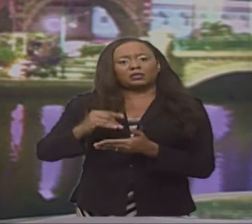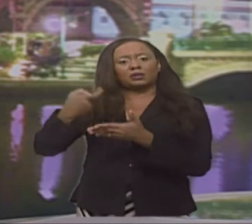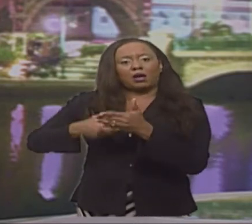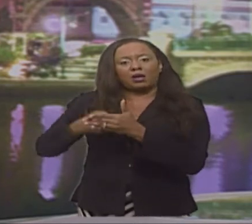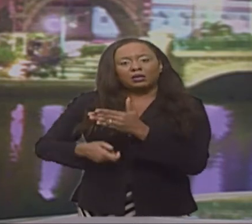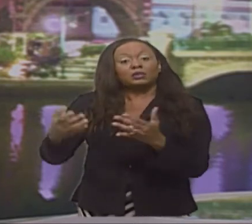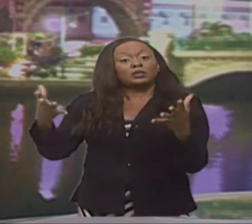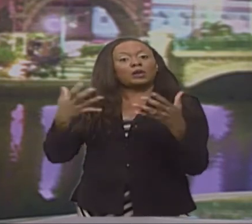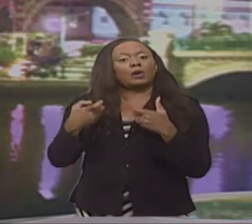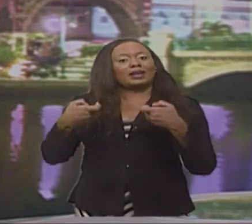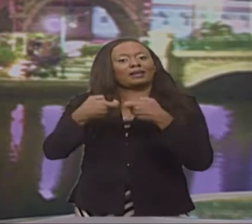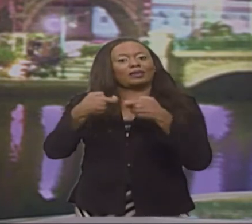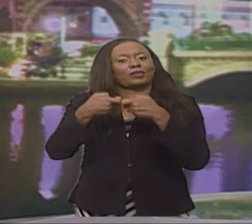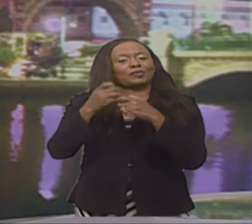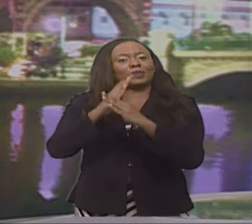in electric buses.